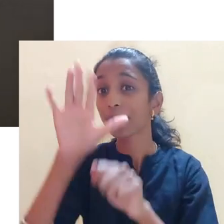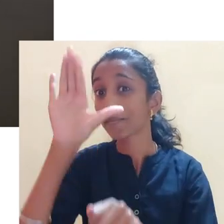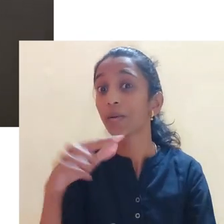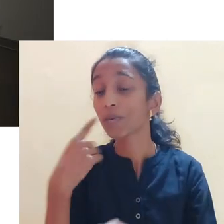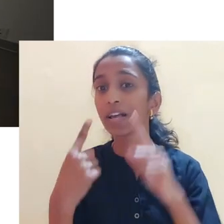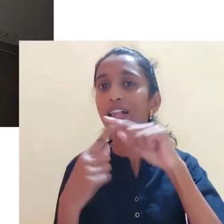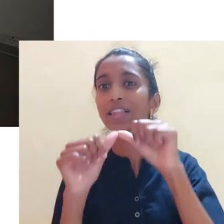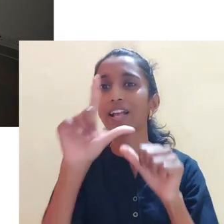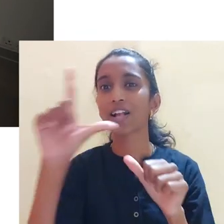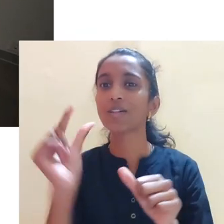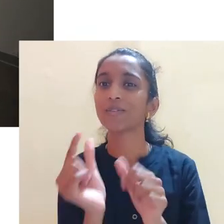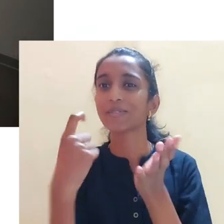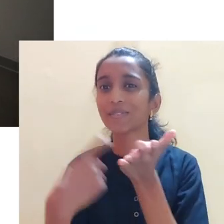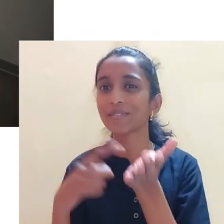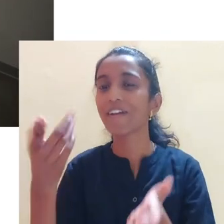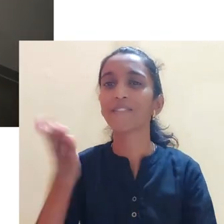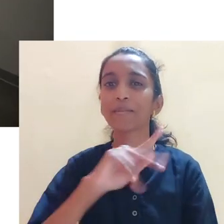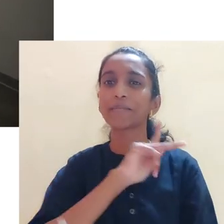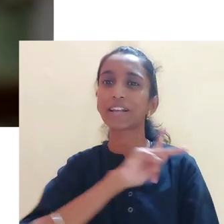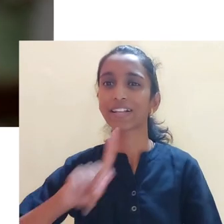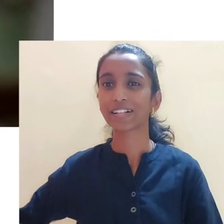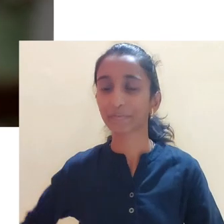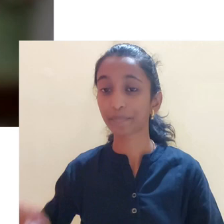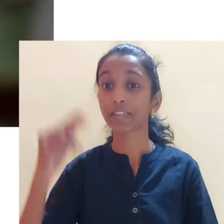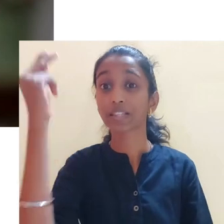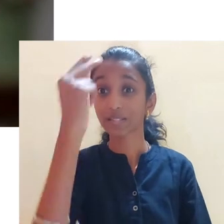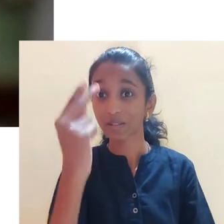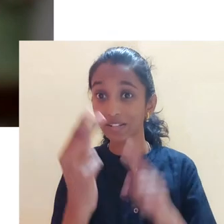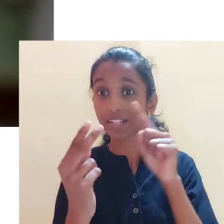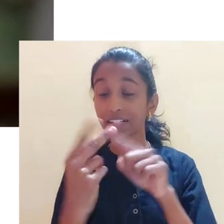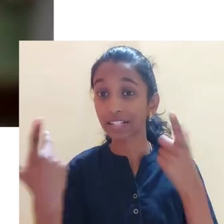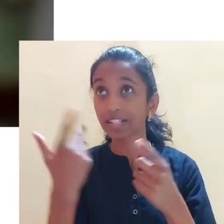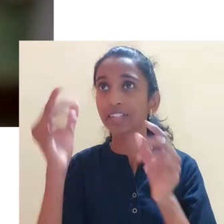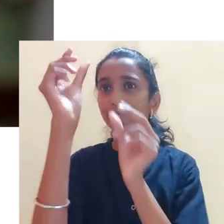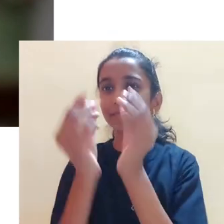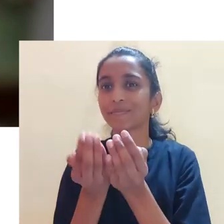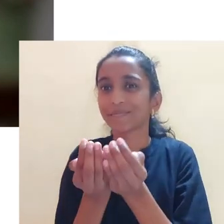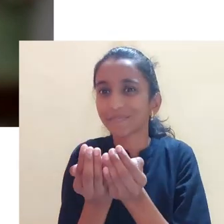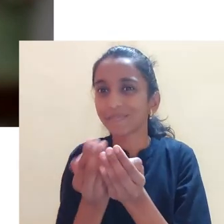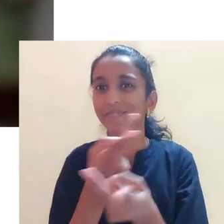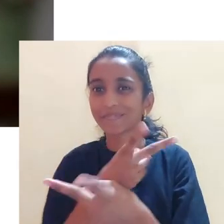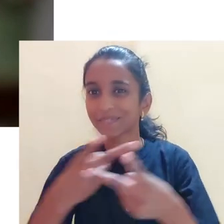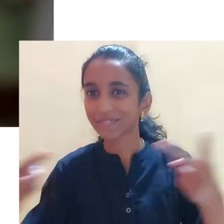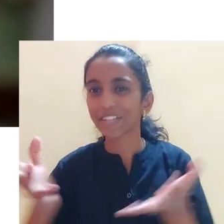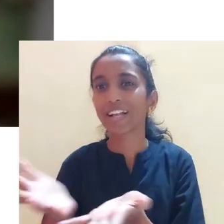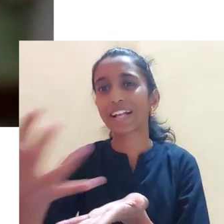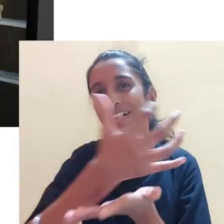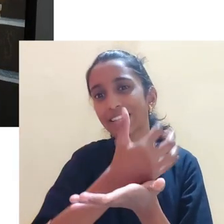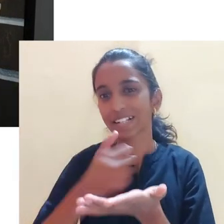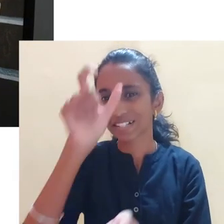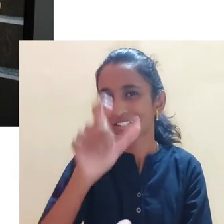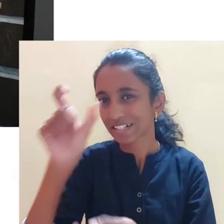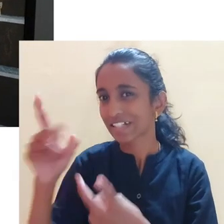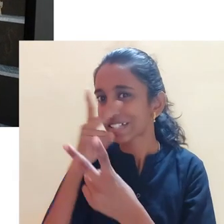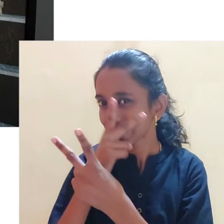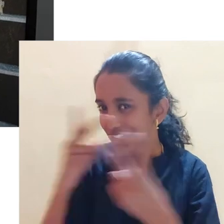Ellen Talur, who is from Karnataka. Drawing partly from Deepa Lakshmi and Kinara lamps in our collection,